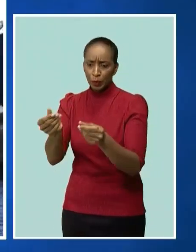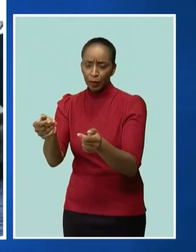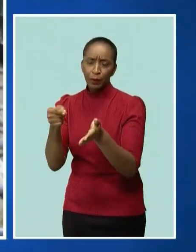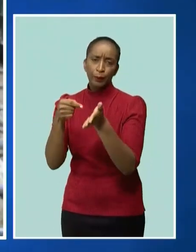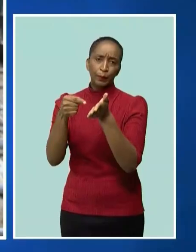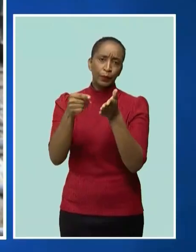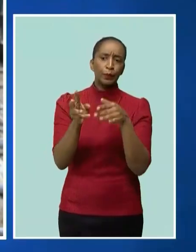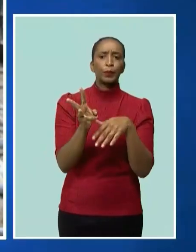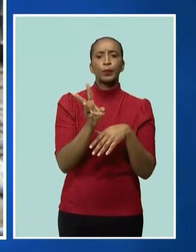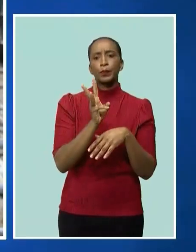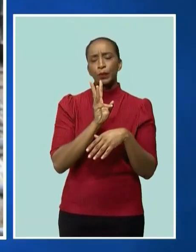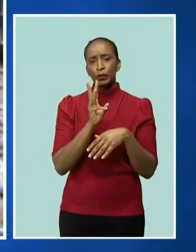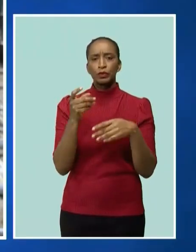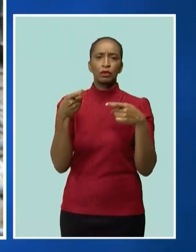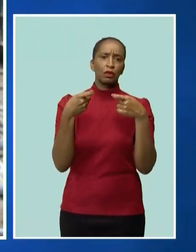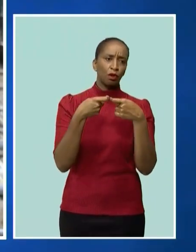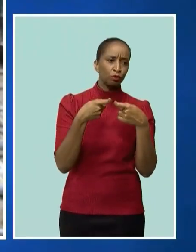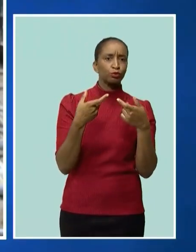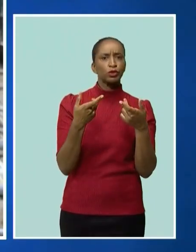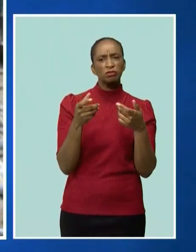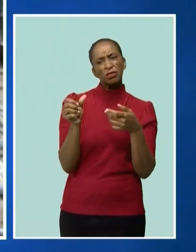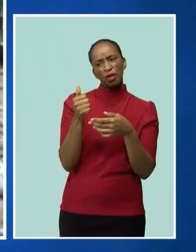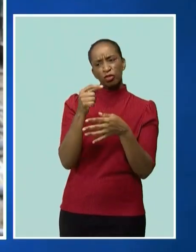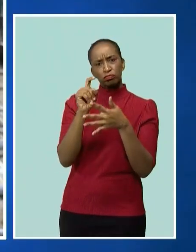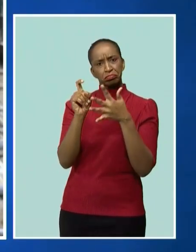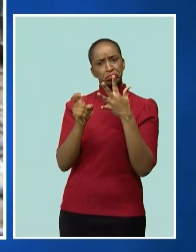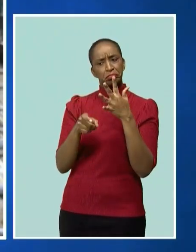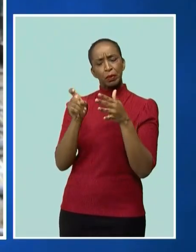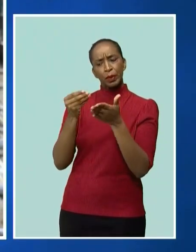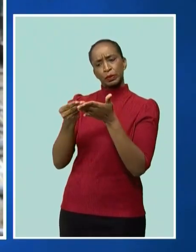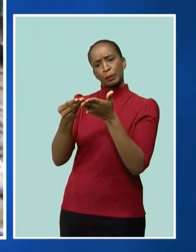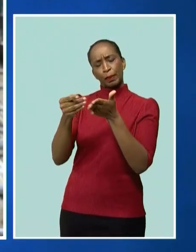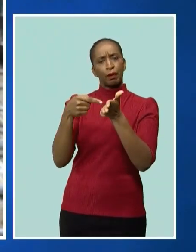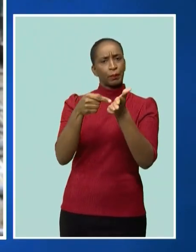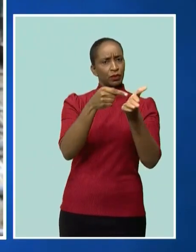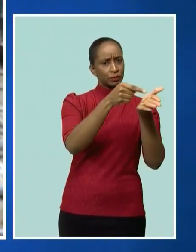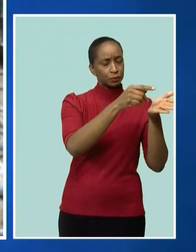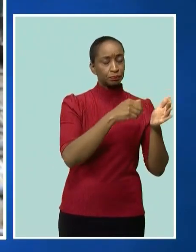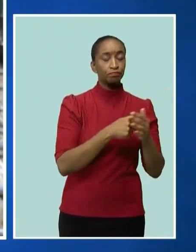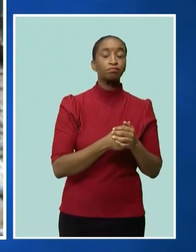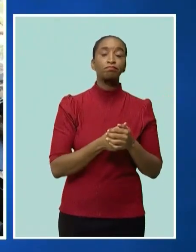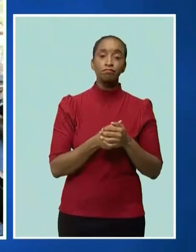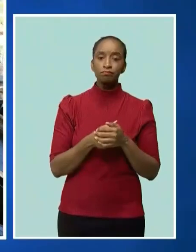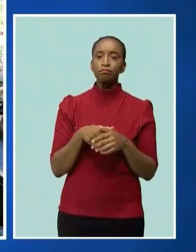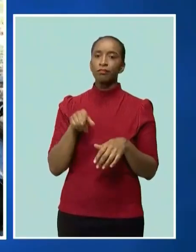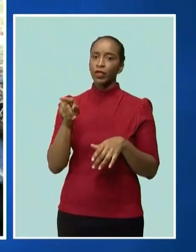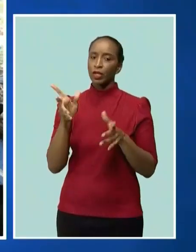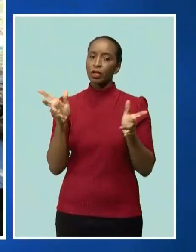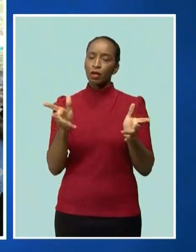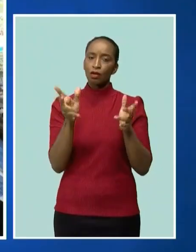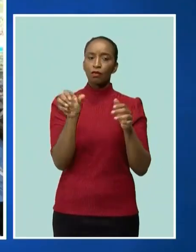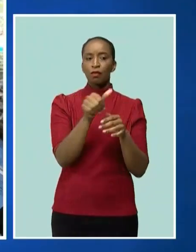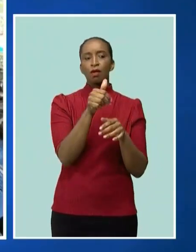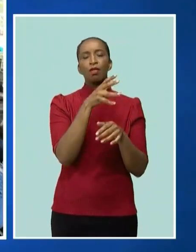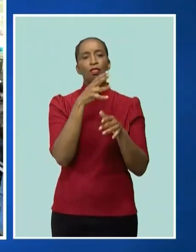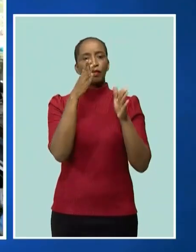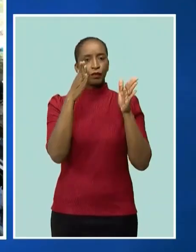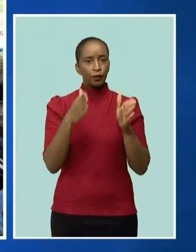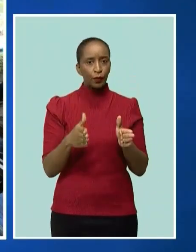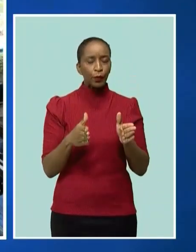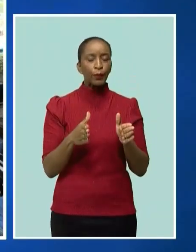so based on all that. So it's a significant impact. Mr. Stevenson is also advising farmers not to leave their